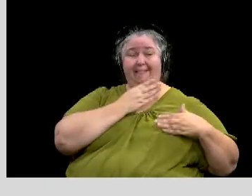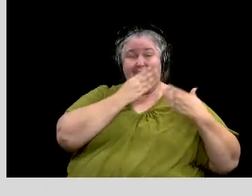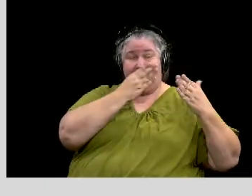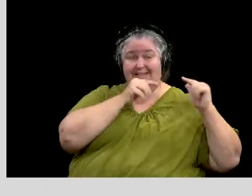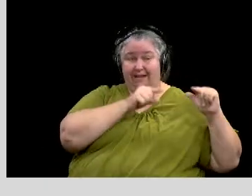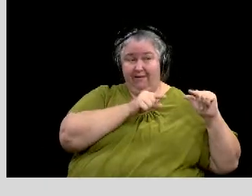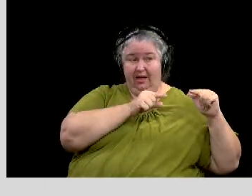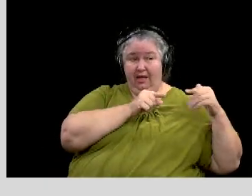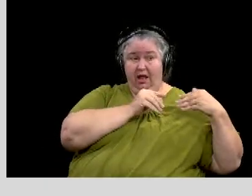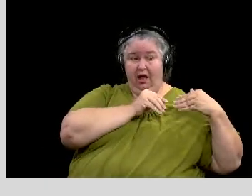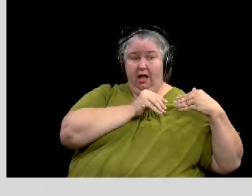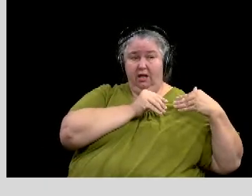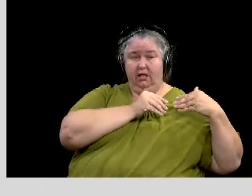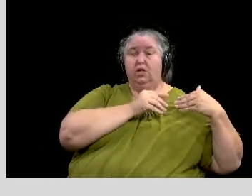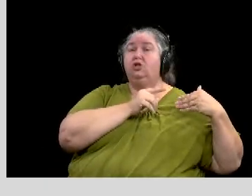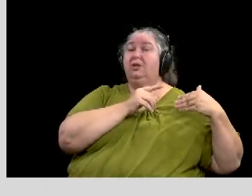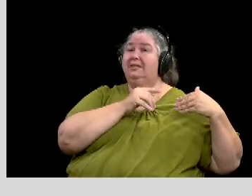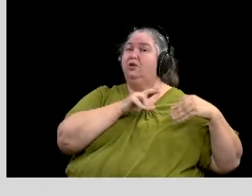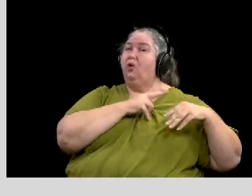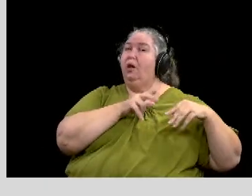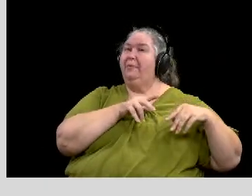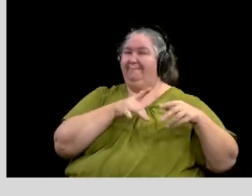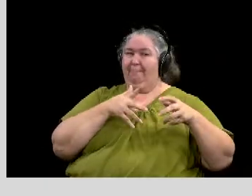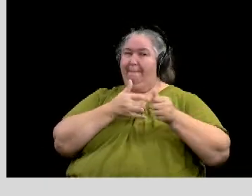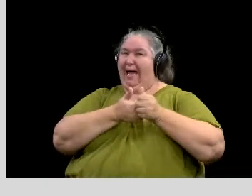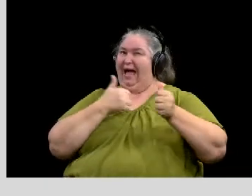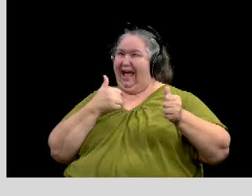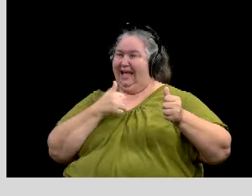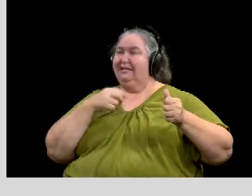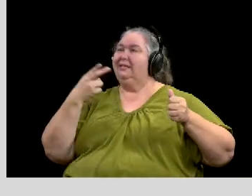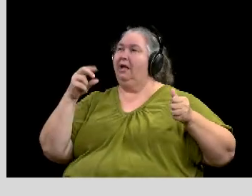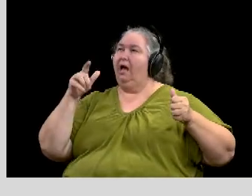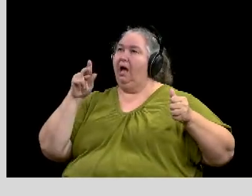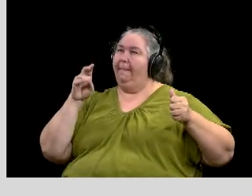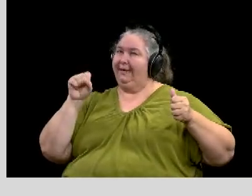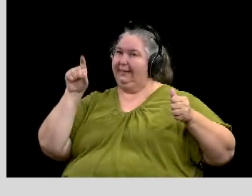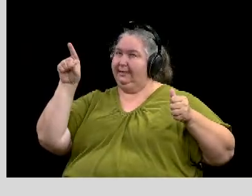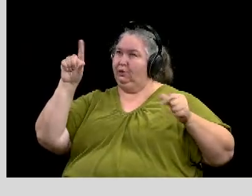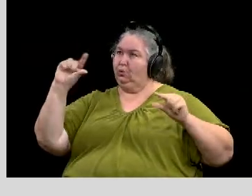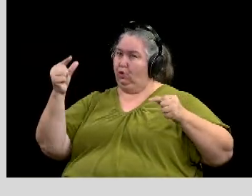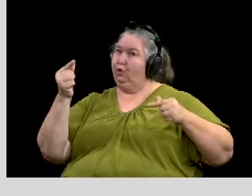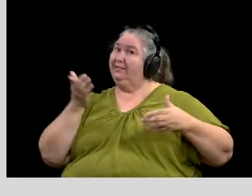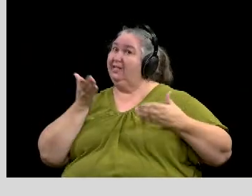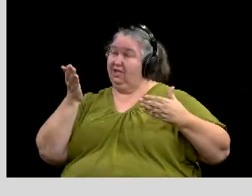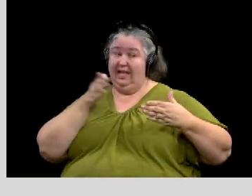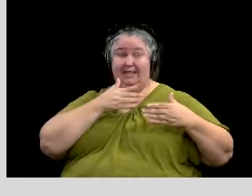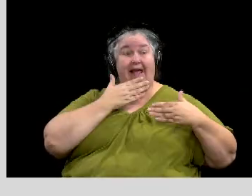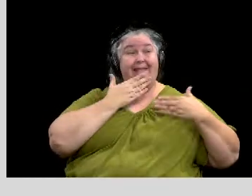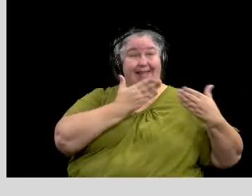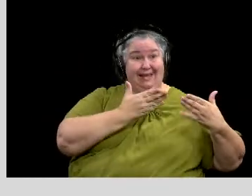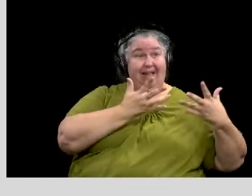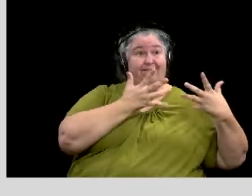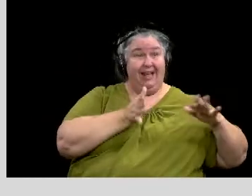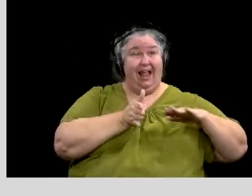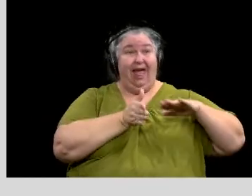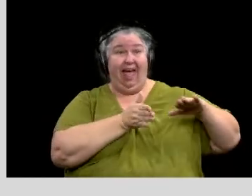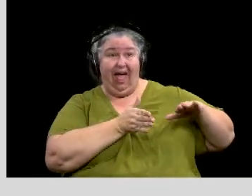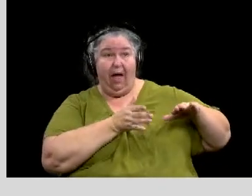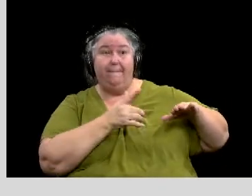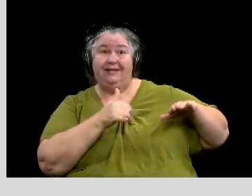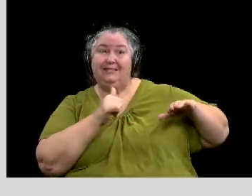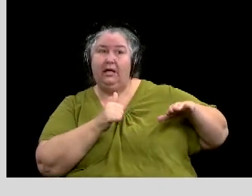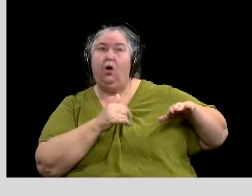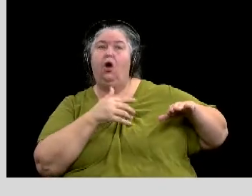the Hopkins group suggests, then we, in a kind of doomsday scenario, we could potentially